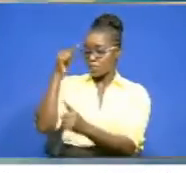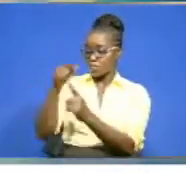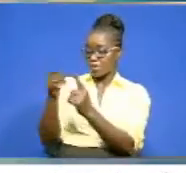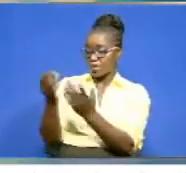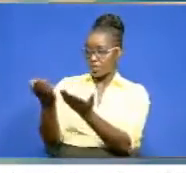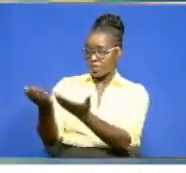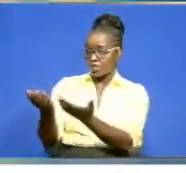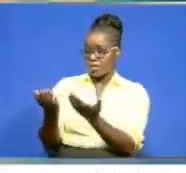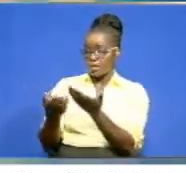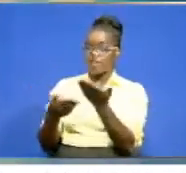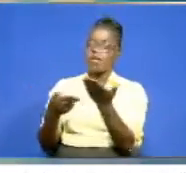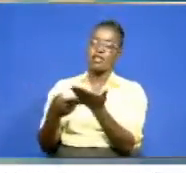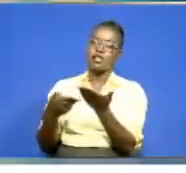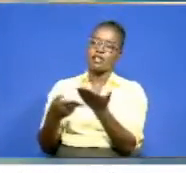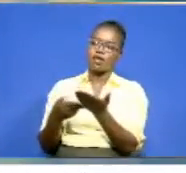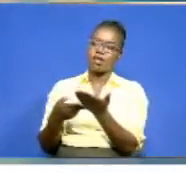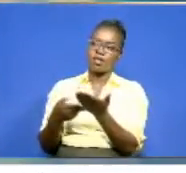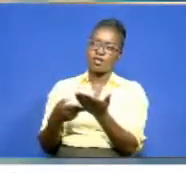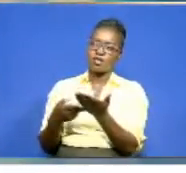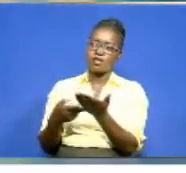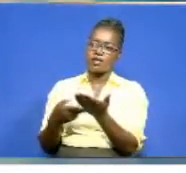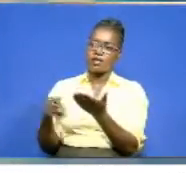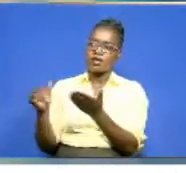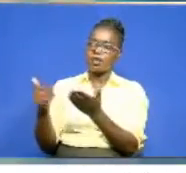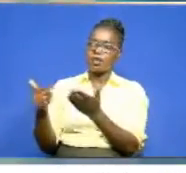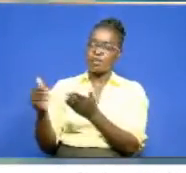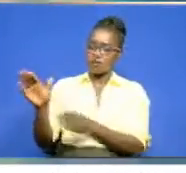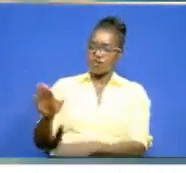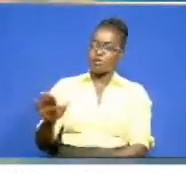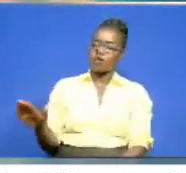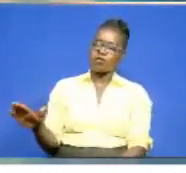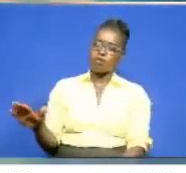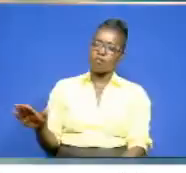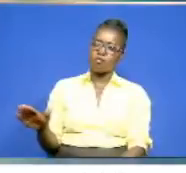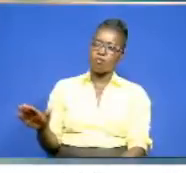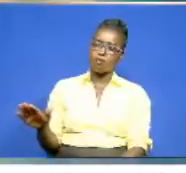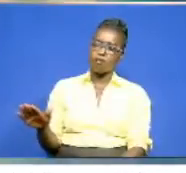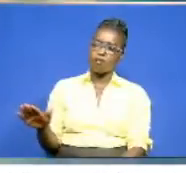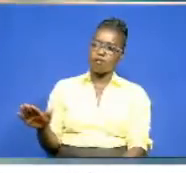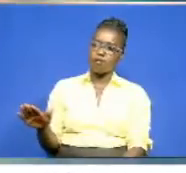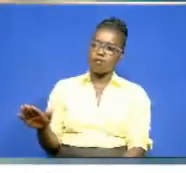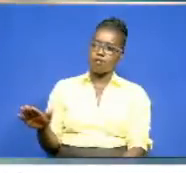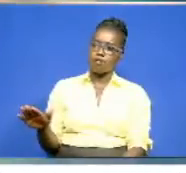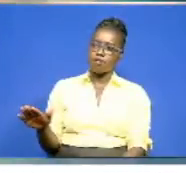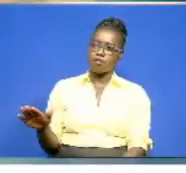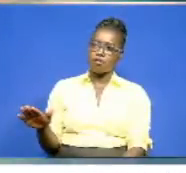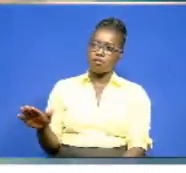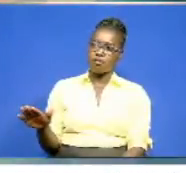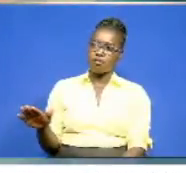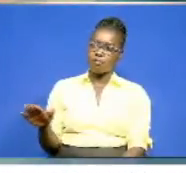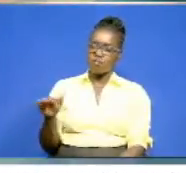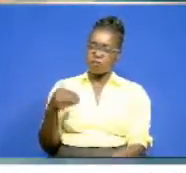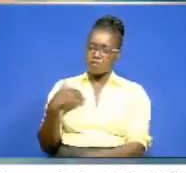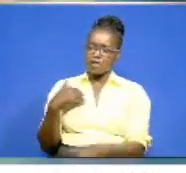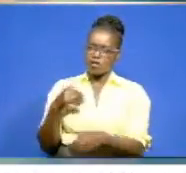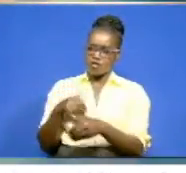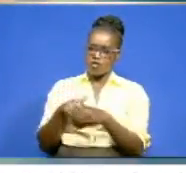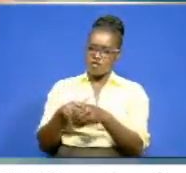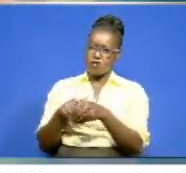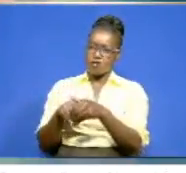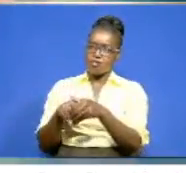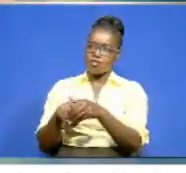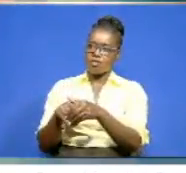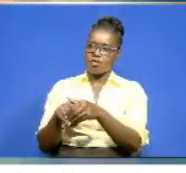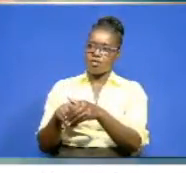needed is the technicality. Mm-hmm. You see, that's another platform. Exactly. And I've been following Liz, and